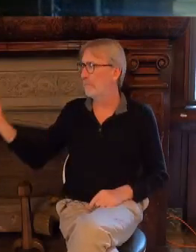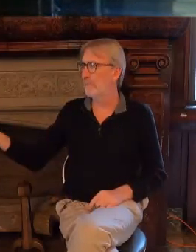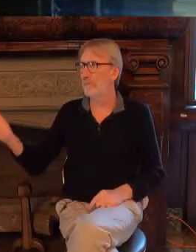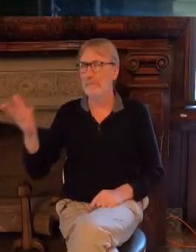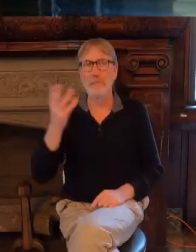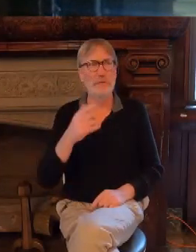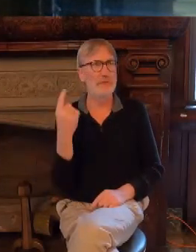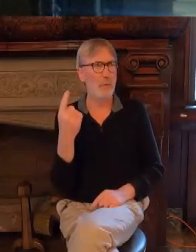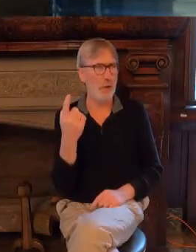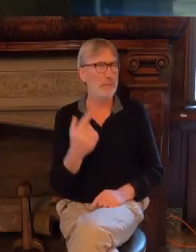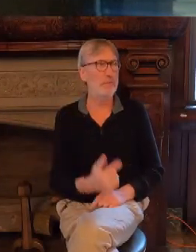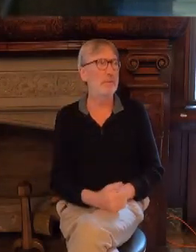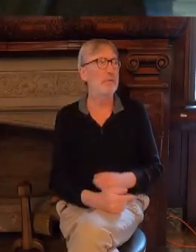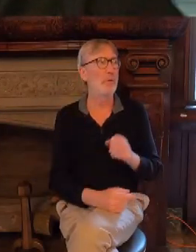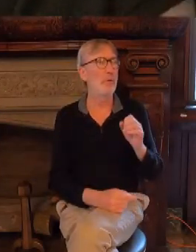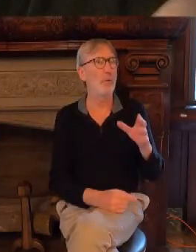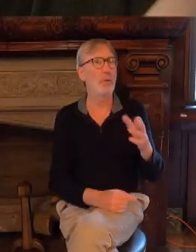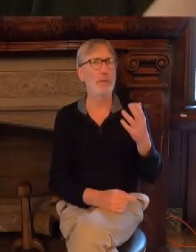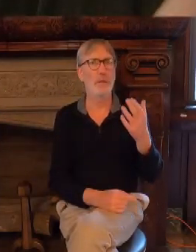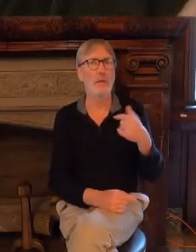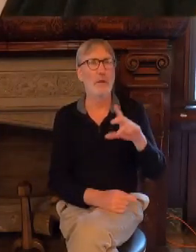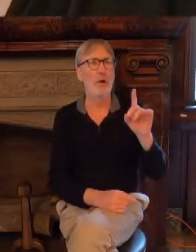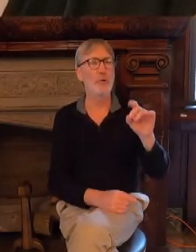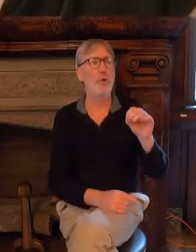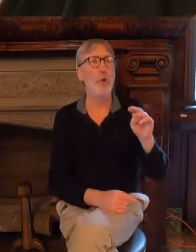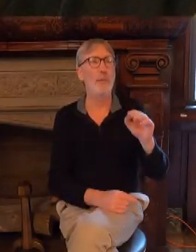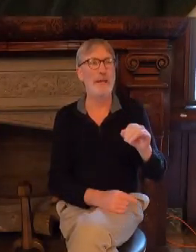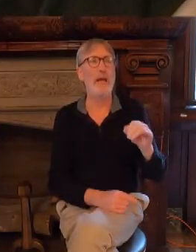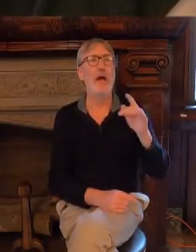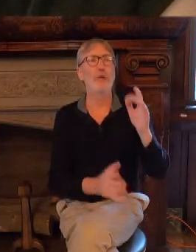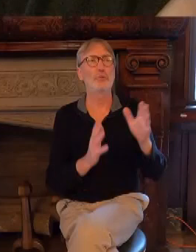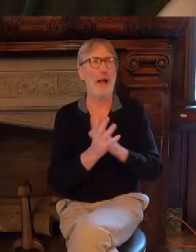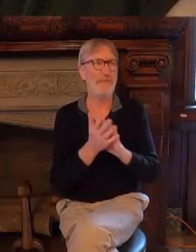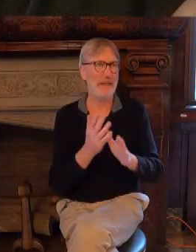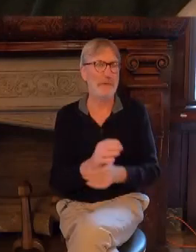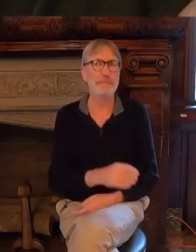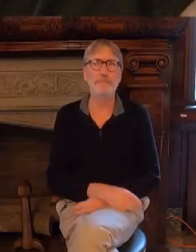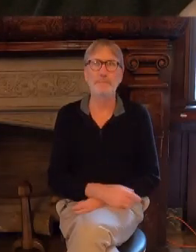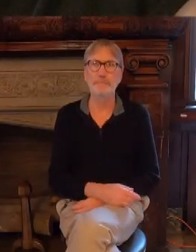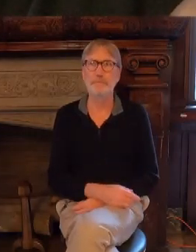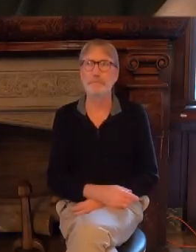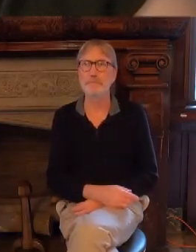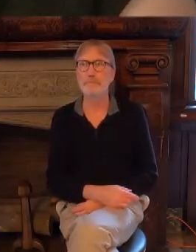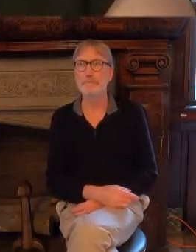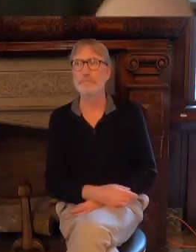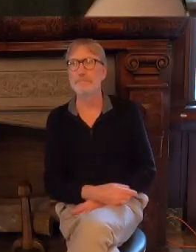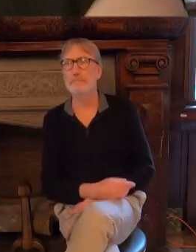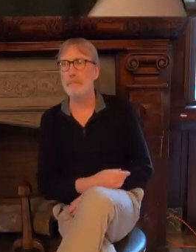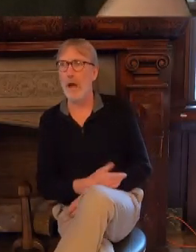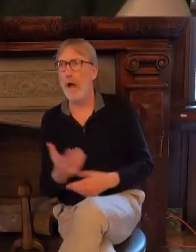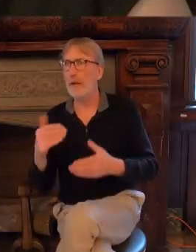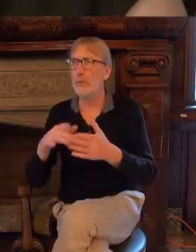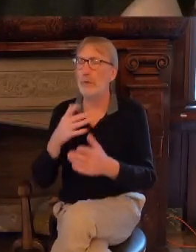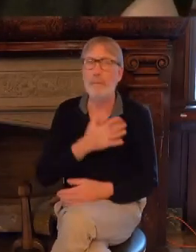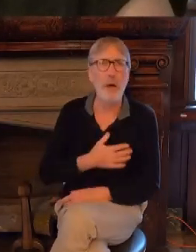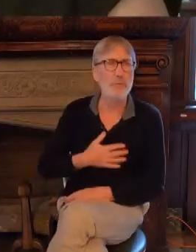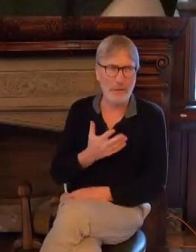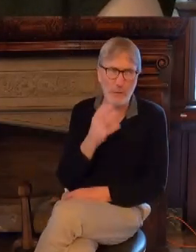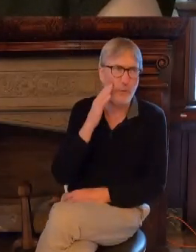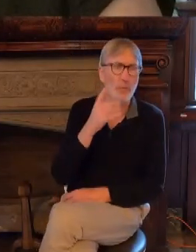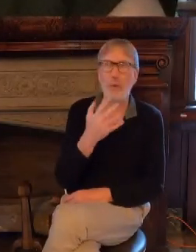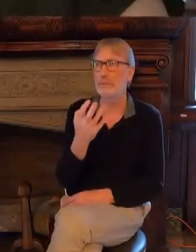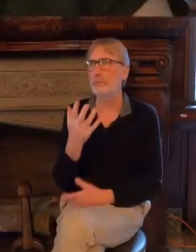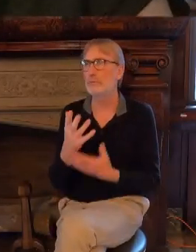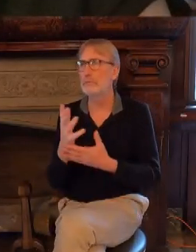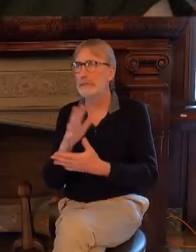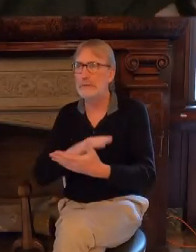mayor's office or a member of the Domi traffic team. So again, we apologize. We see that you want to interact with us,